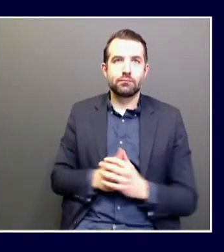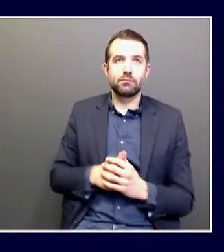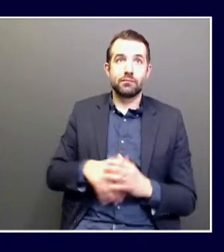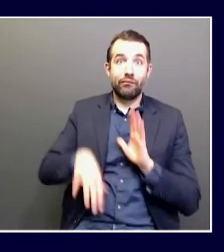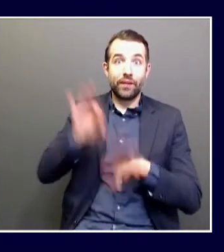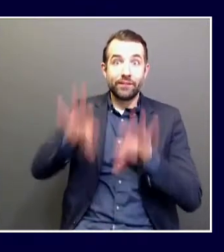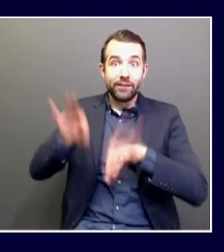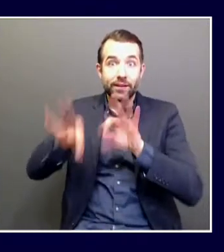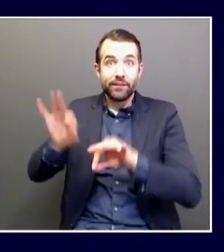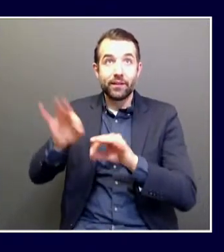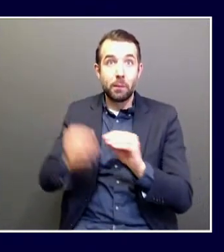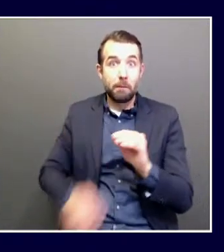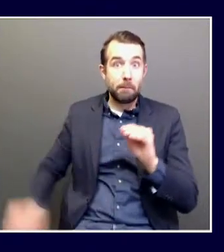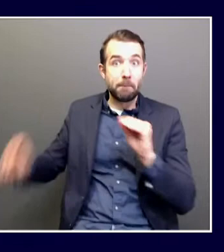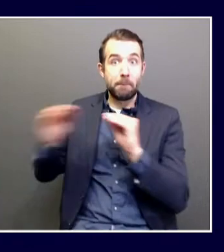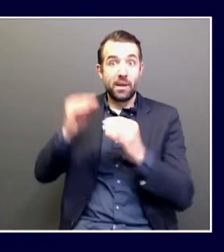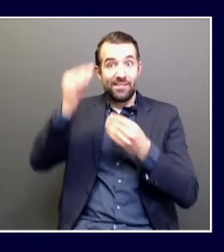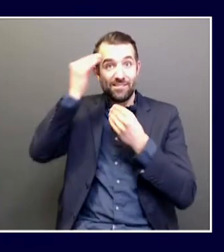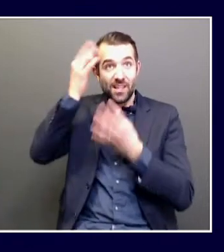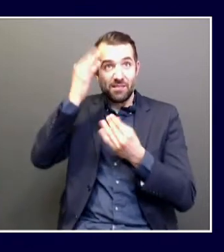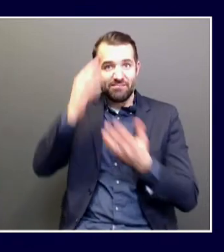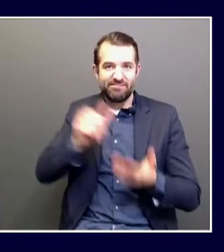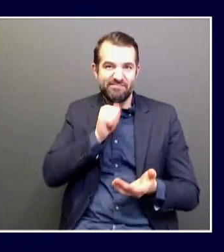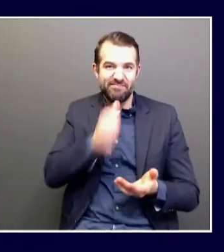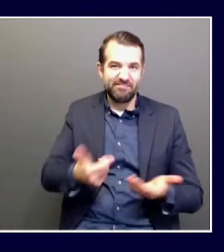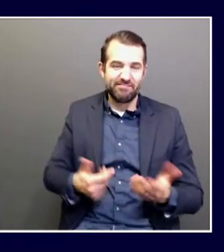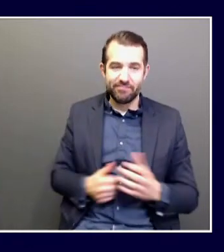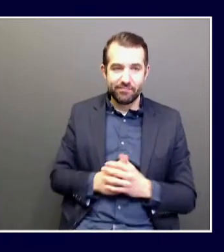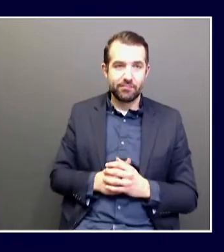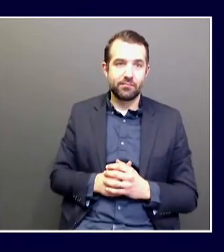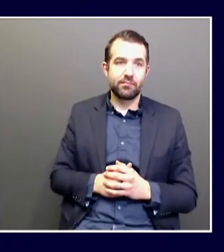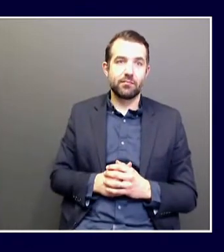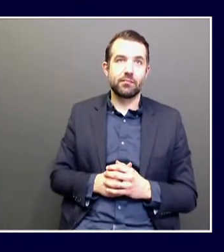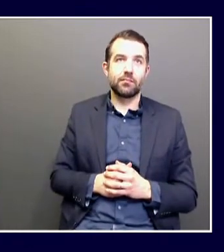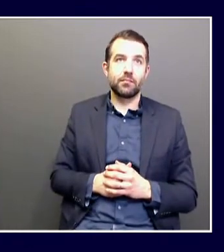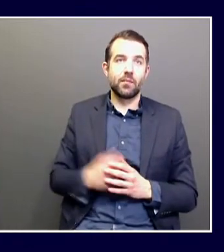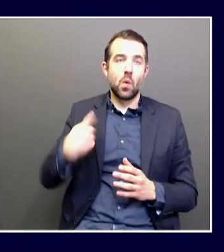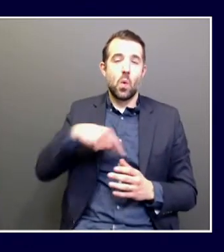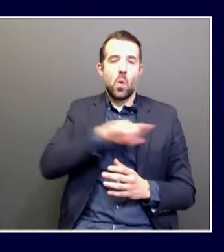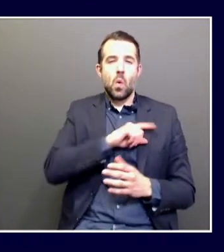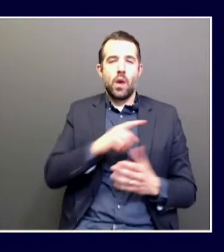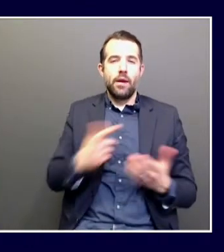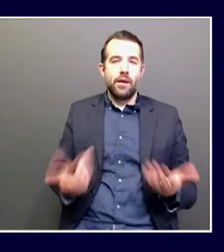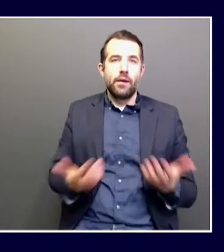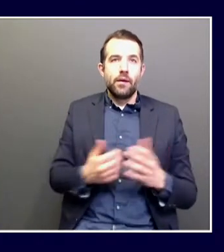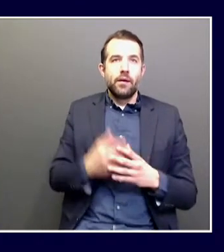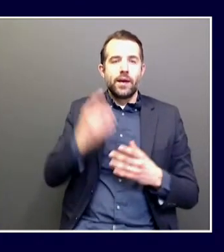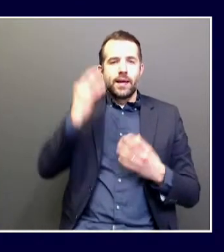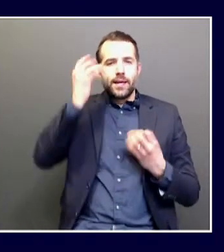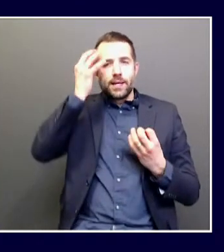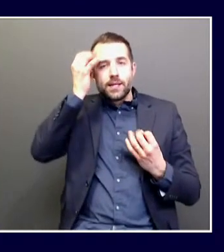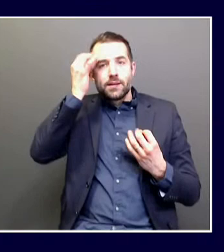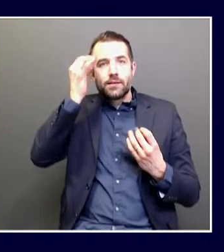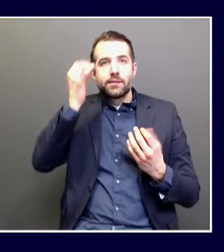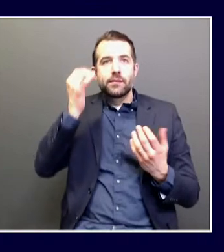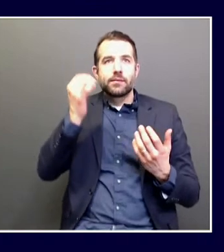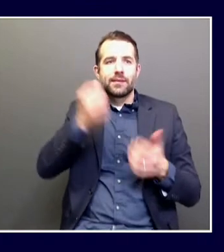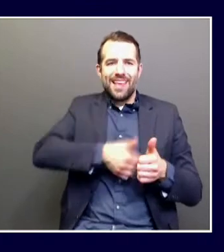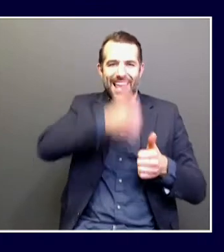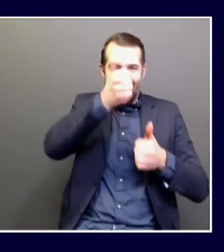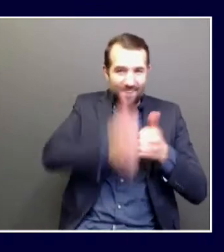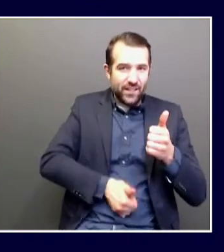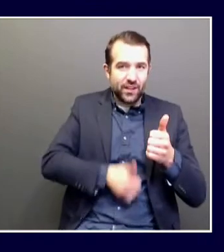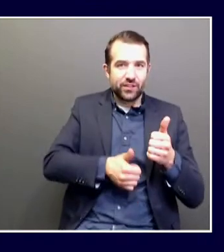are weighing is that, and I've mentioned this before, every data point involves a team of